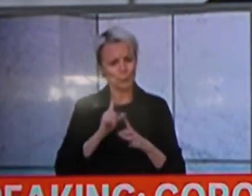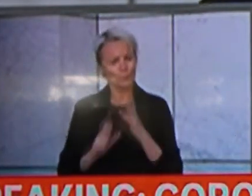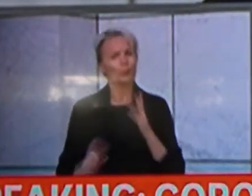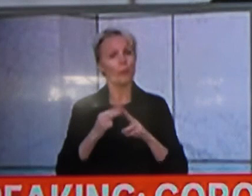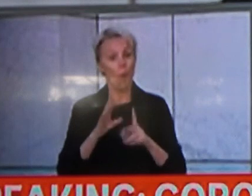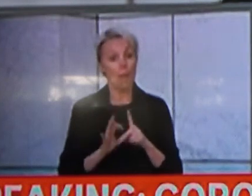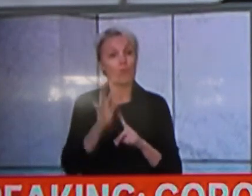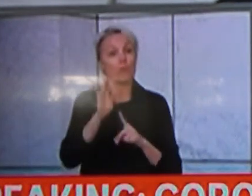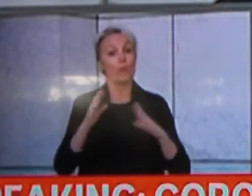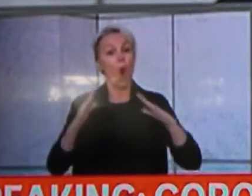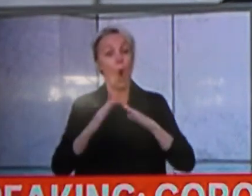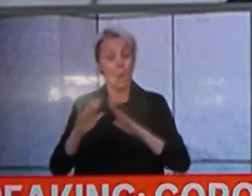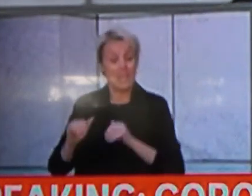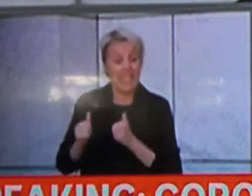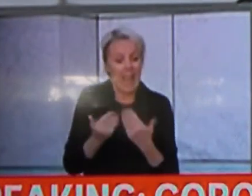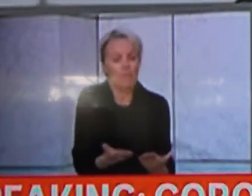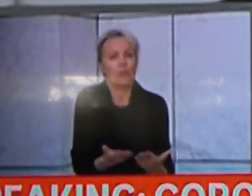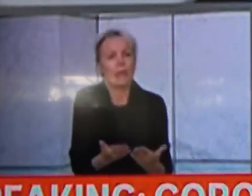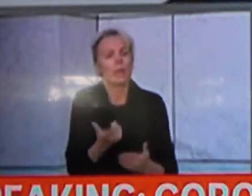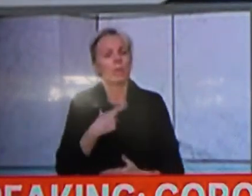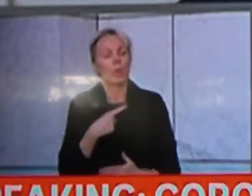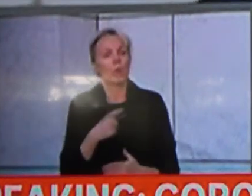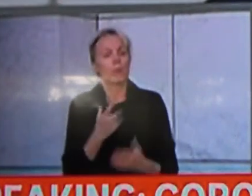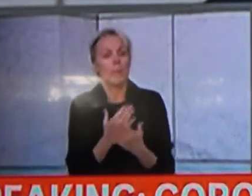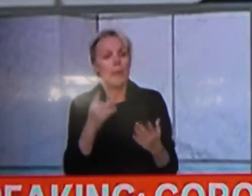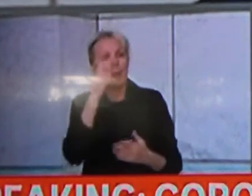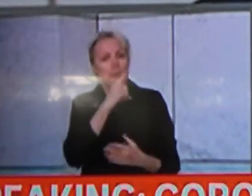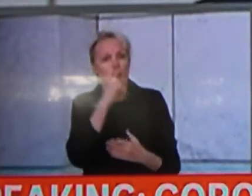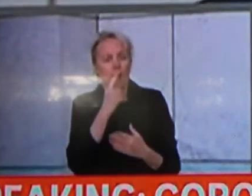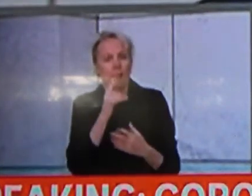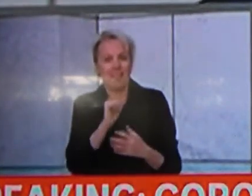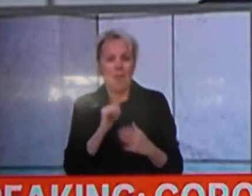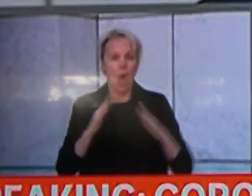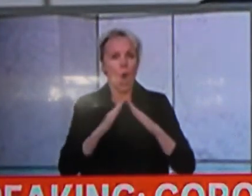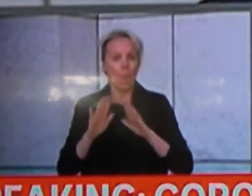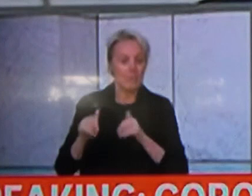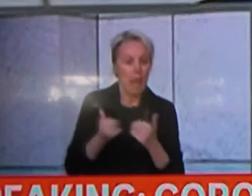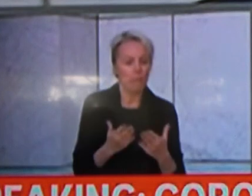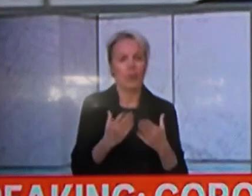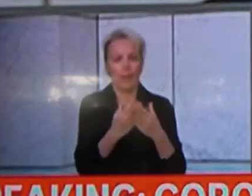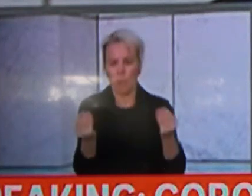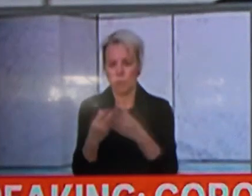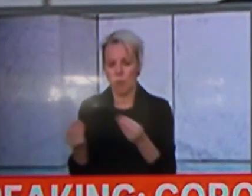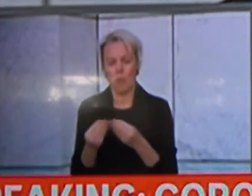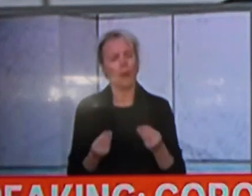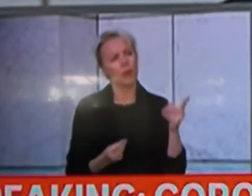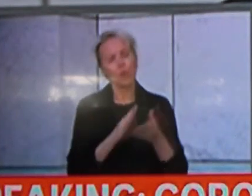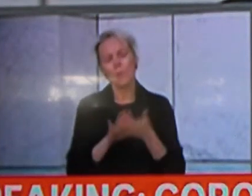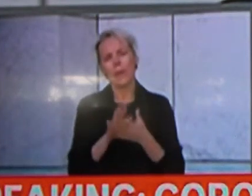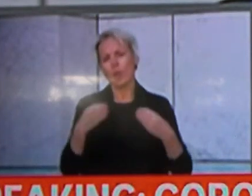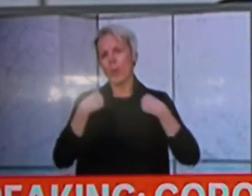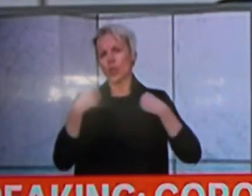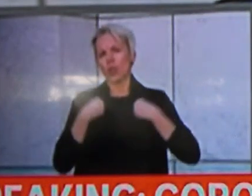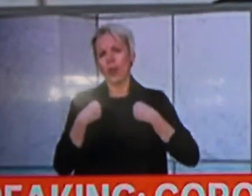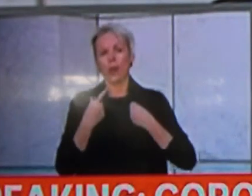people has been simply cancelled for God knows what reason? You mean from commercial providers?